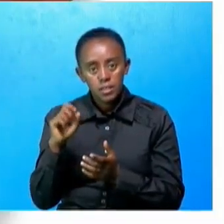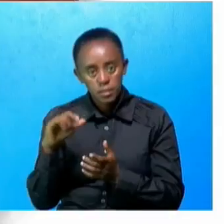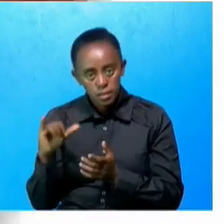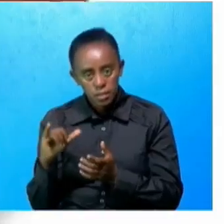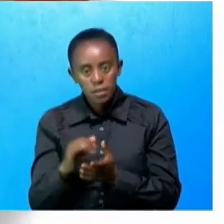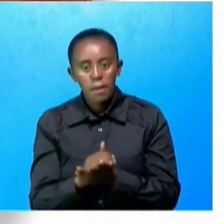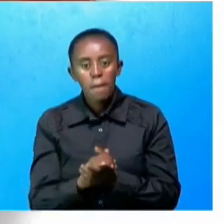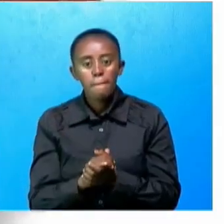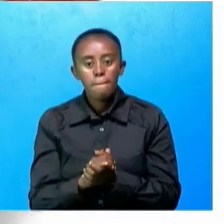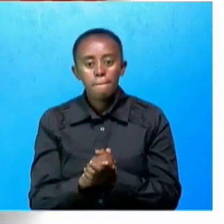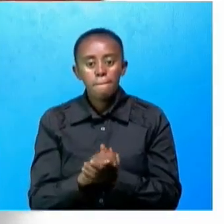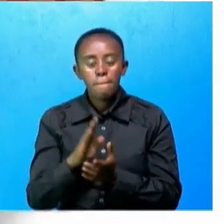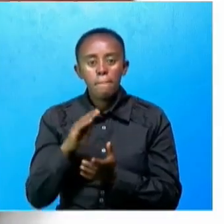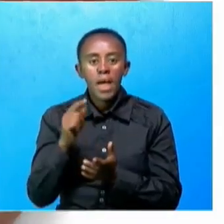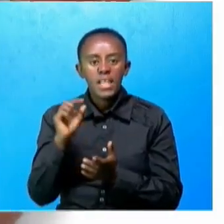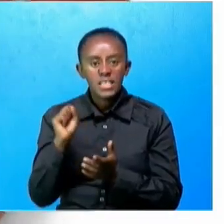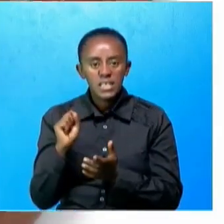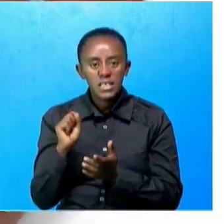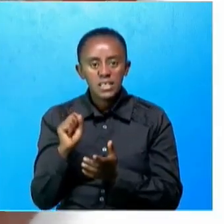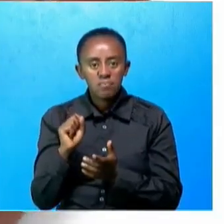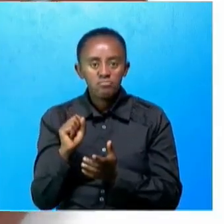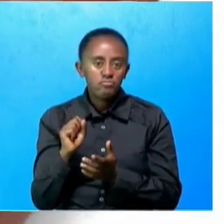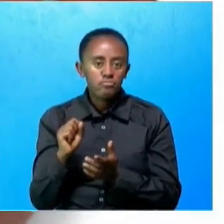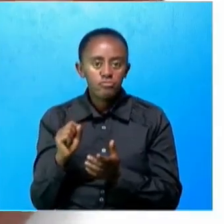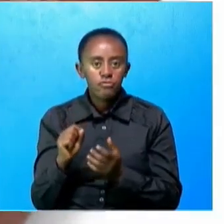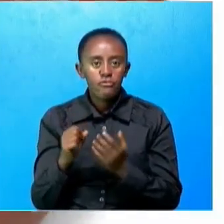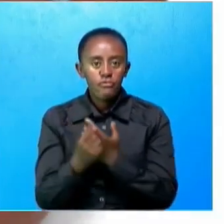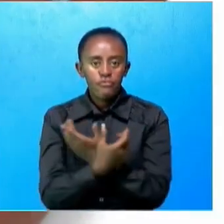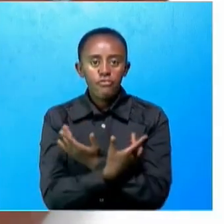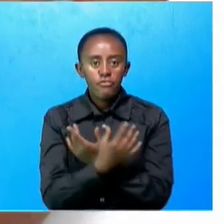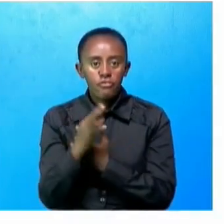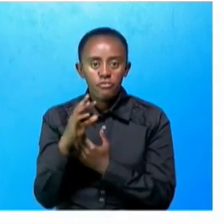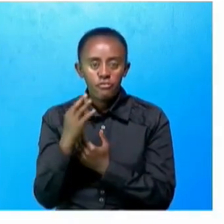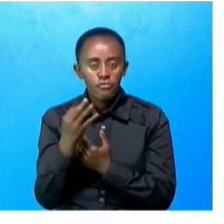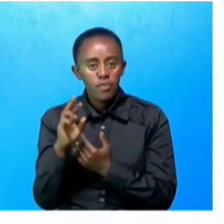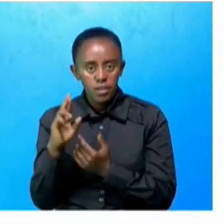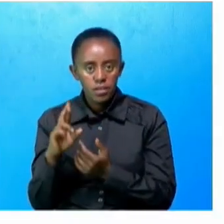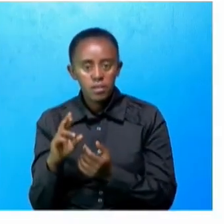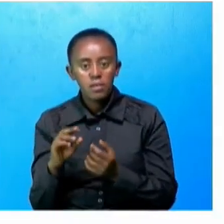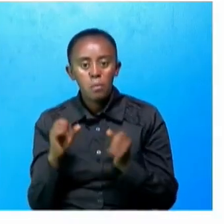bats have fur. Possible.